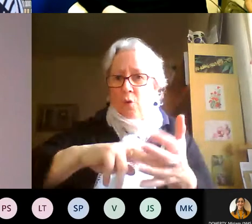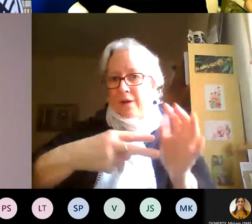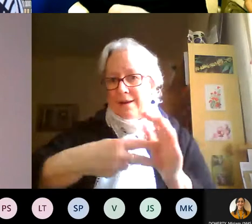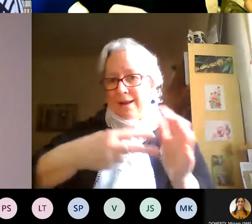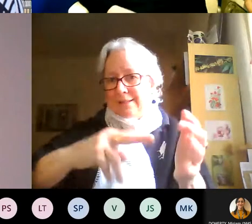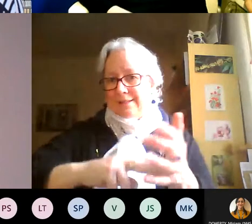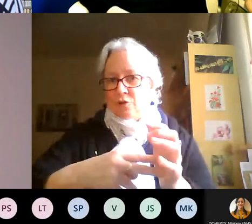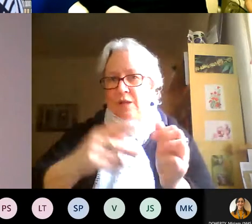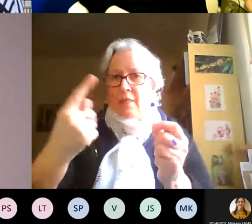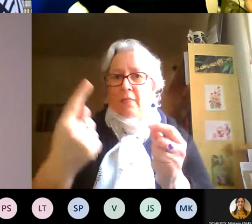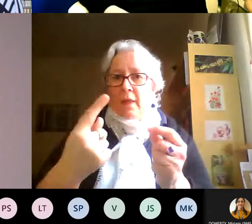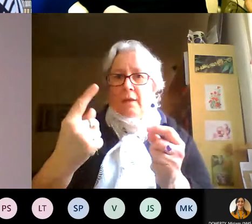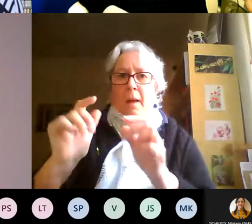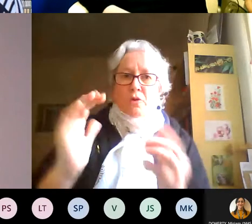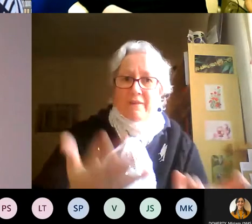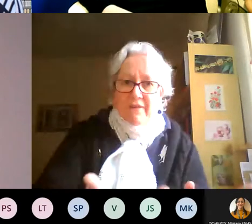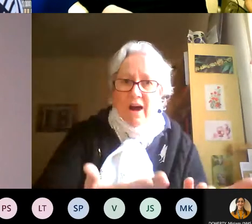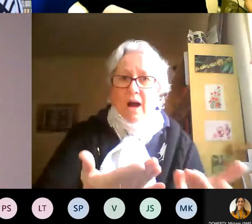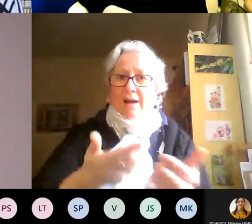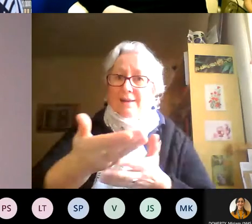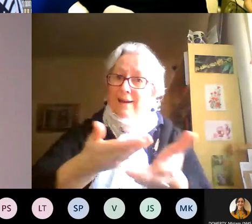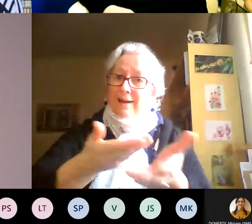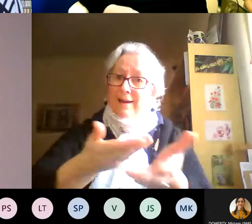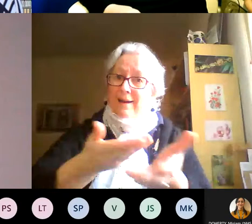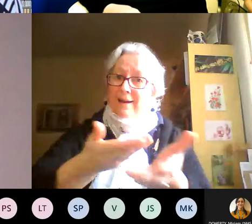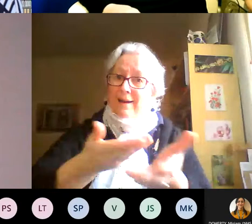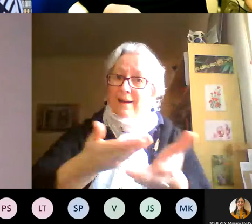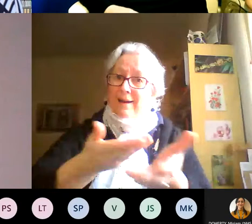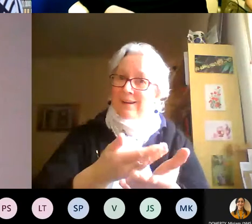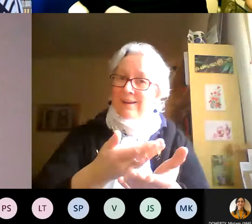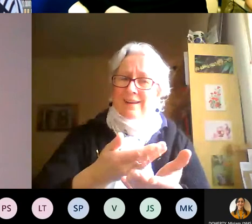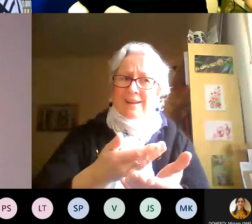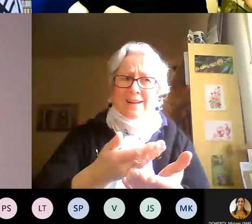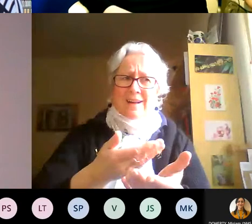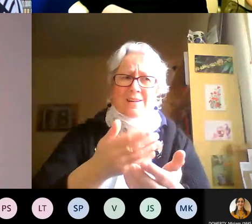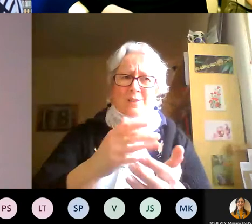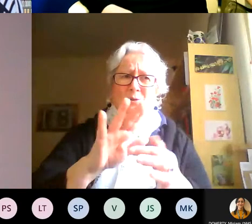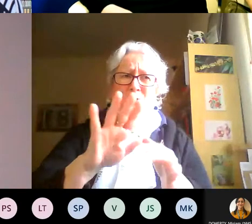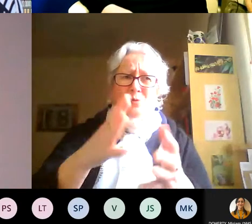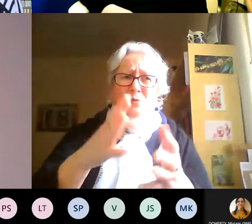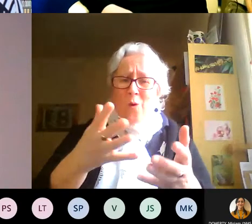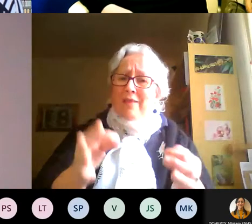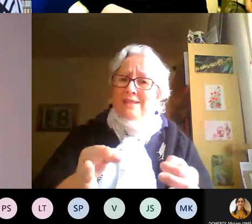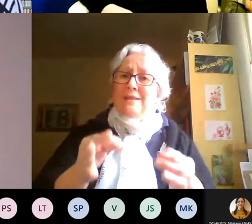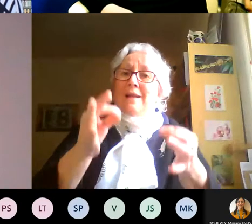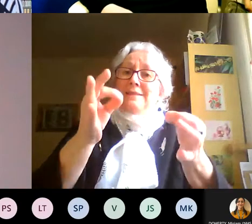counselling, and I think organisations like Sign Health and the provisions that they can provide.